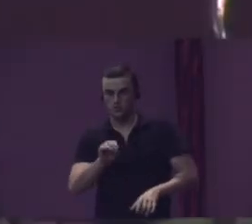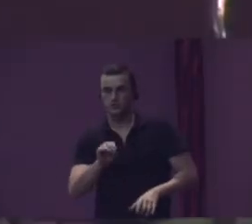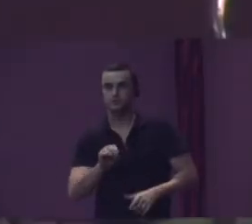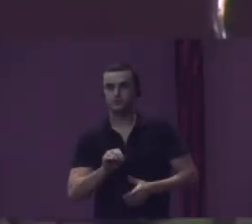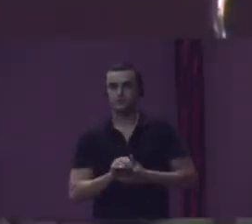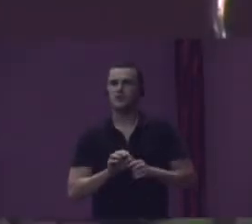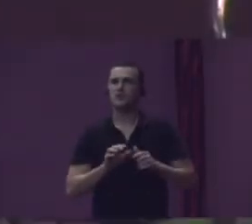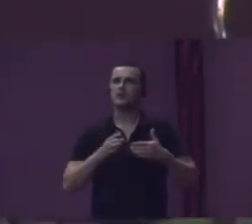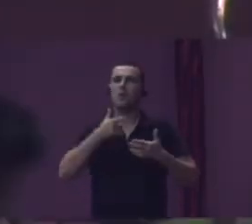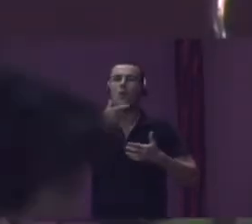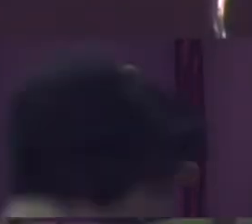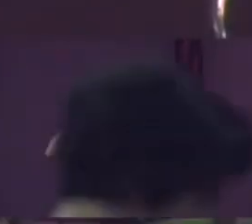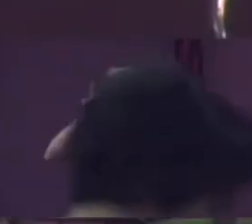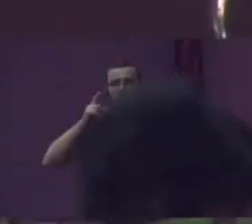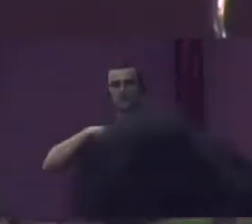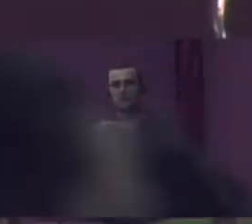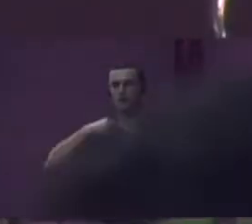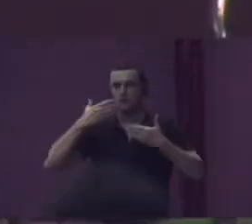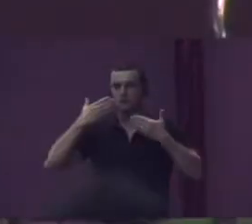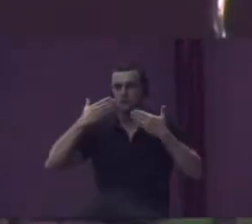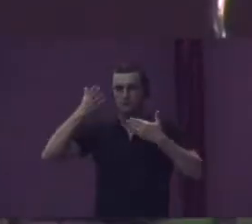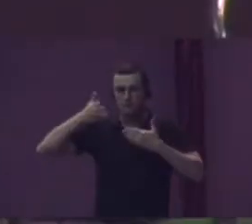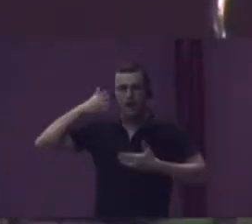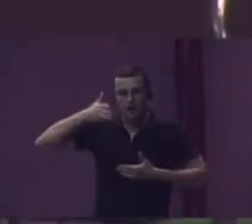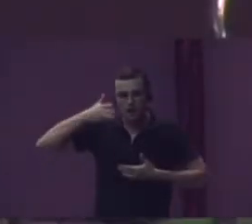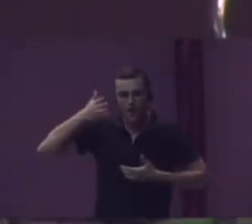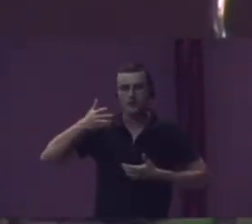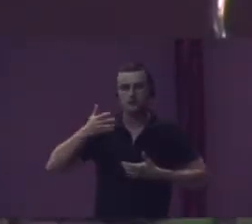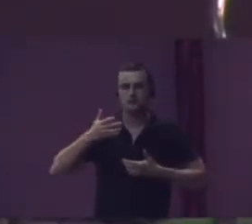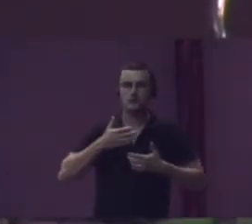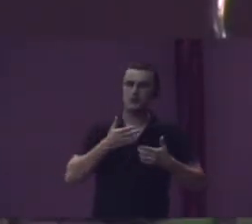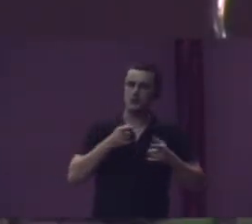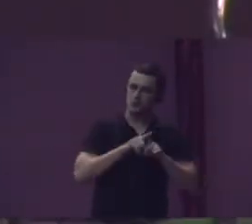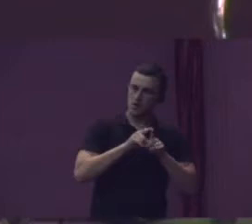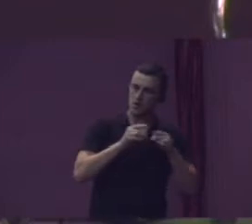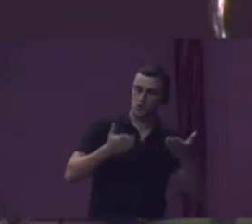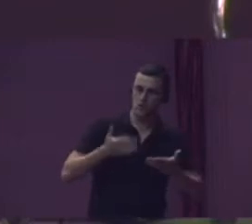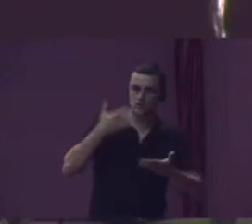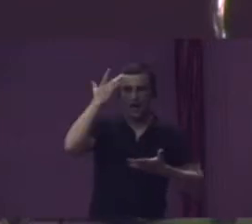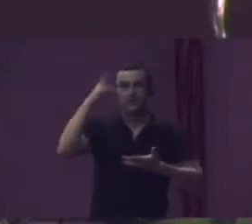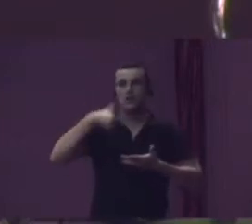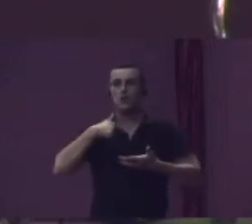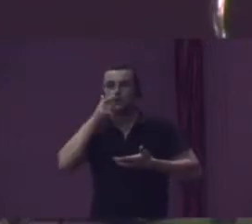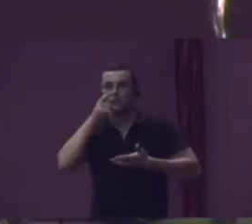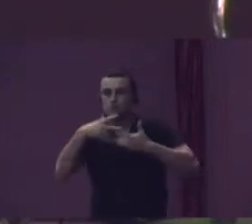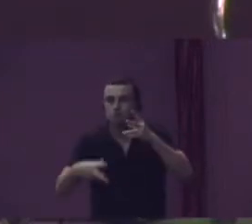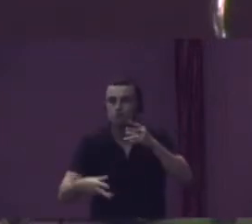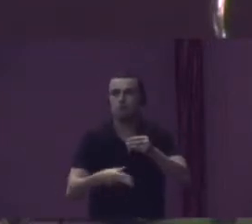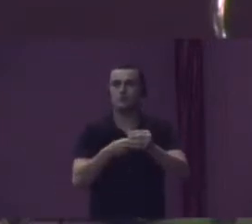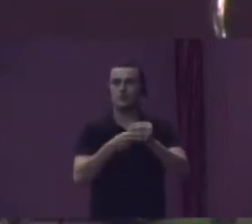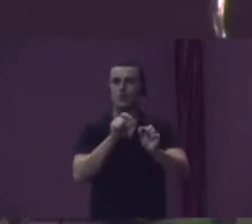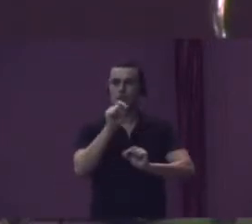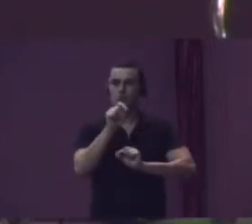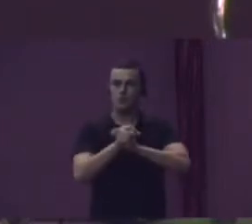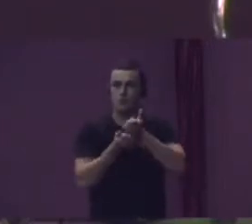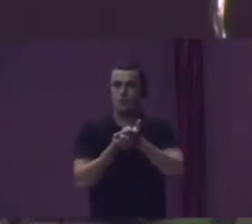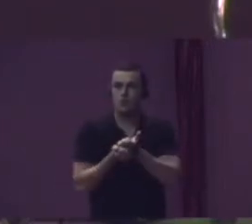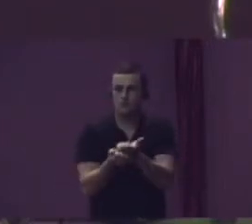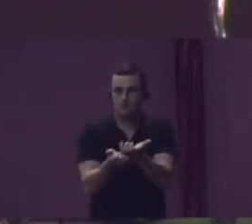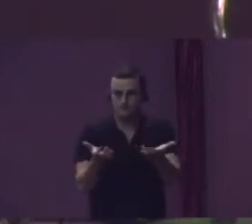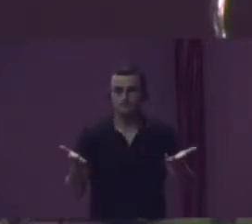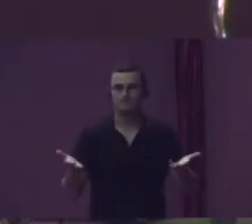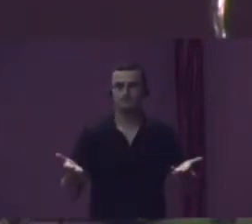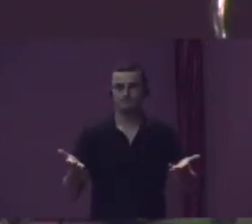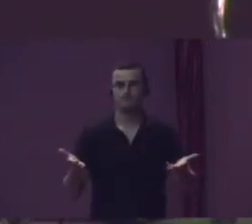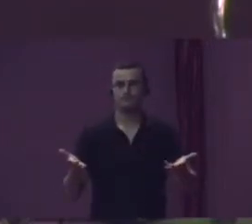one of my contributions to the discussion is to offer sort of a more macro, broader look at